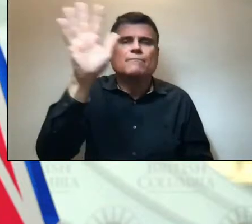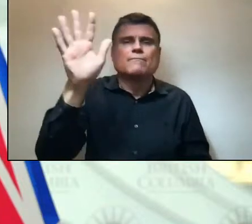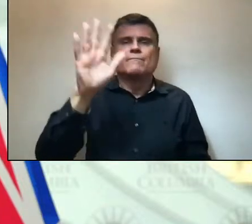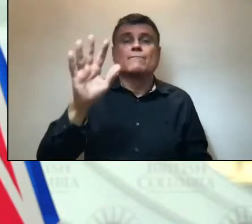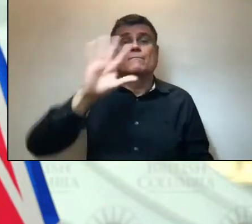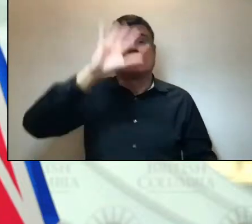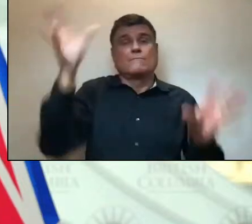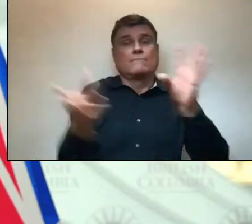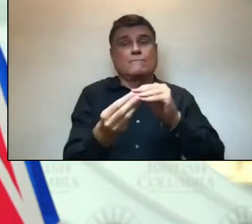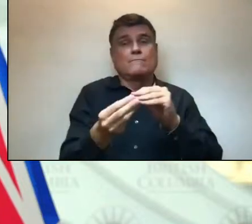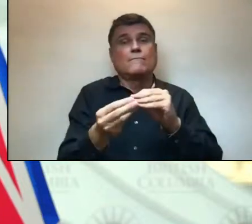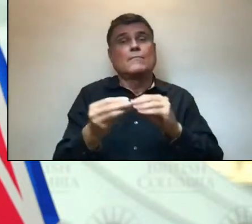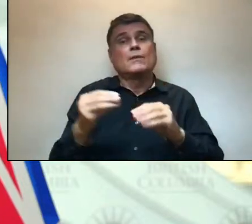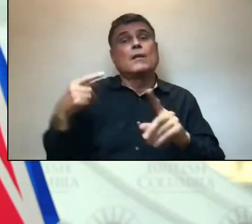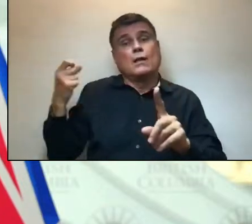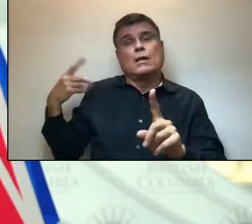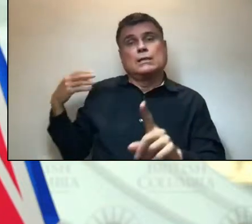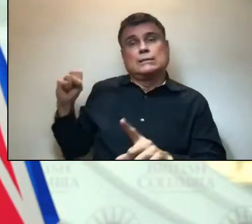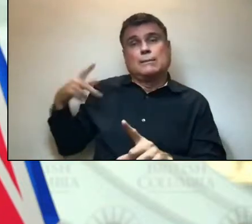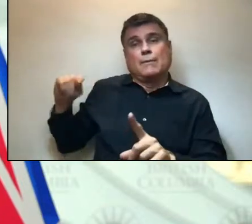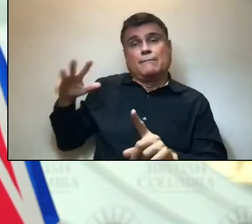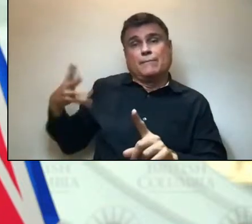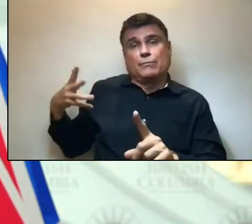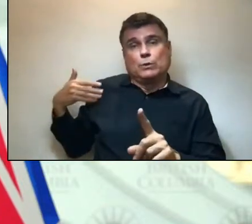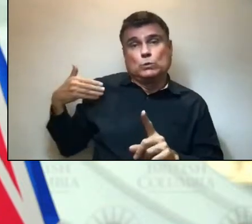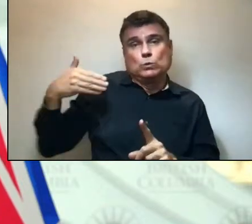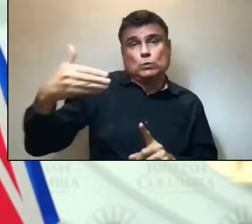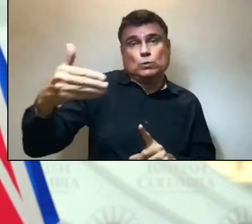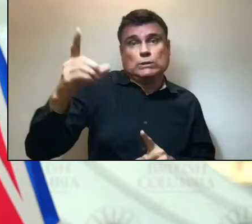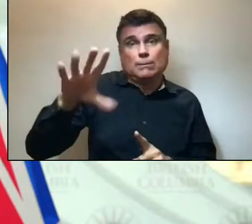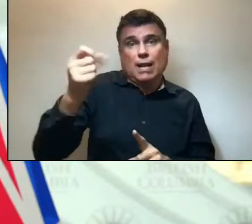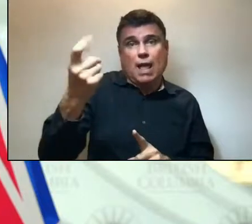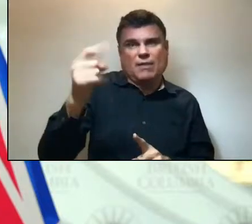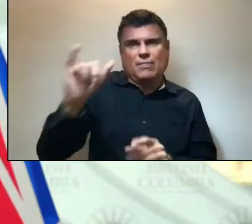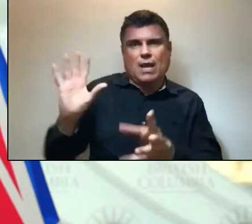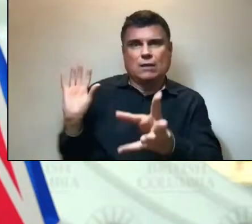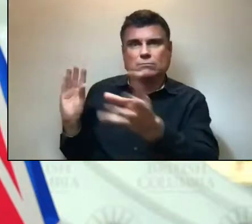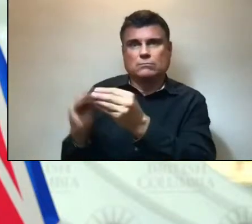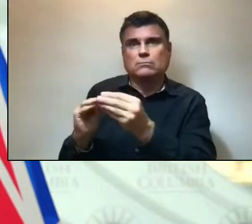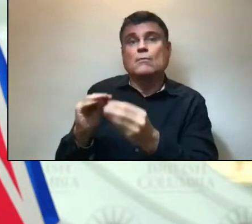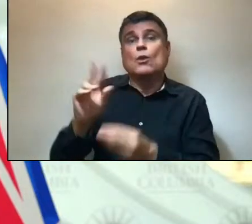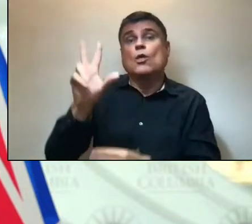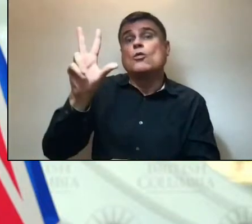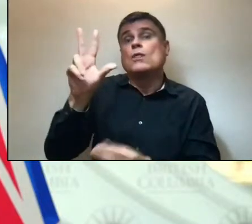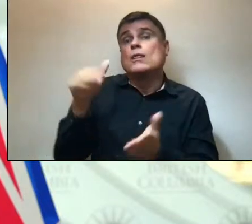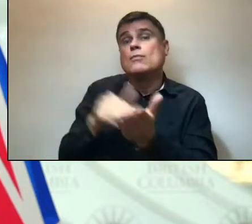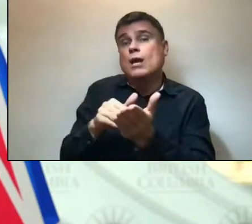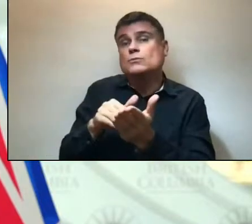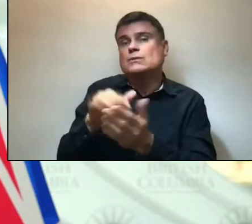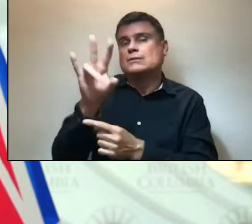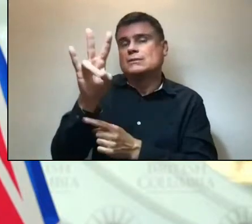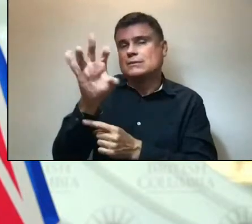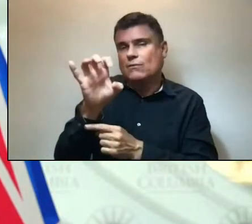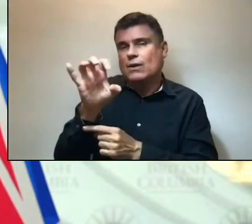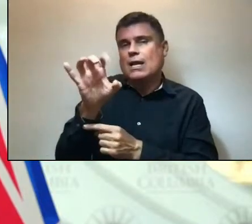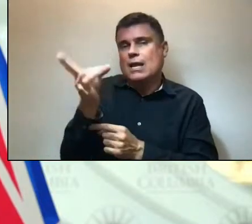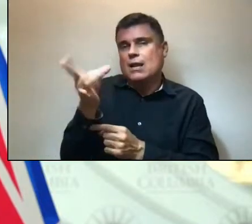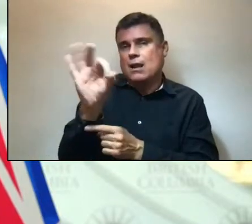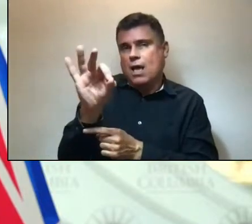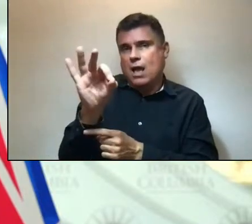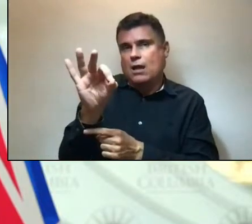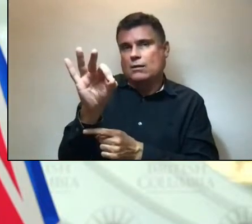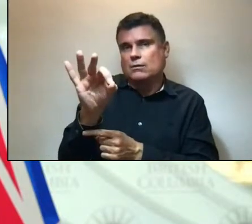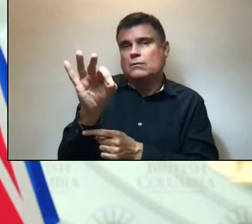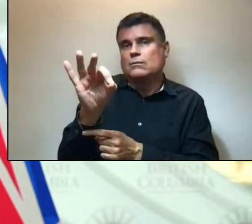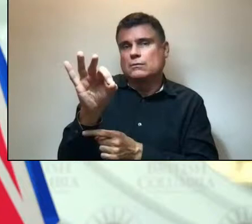to December 11th, there have been 3,789 surgical postponements. Each of these patients will